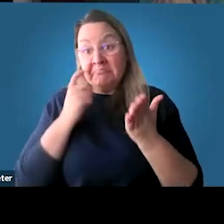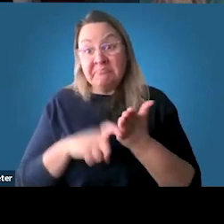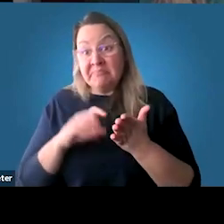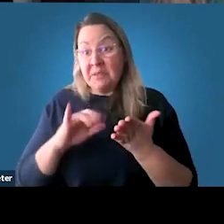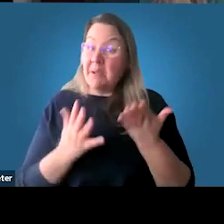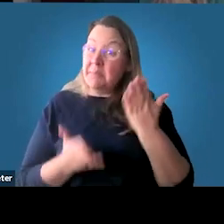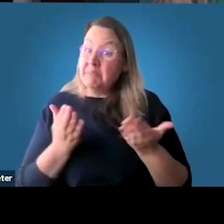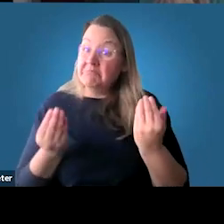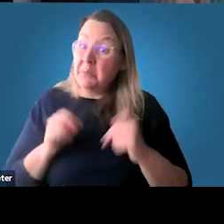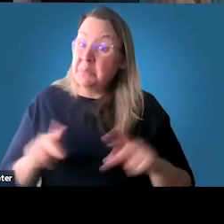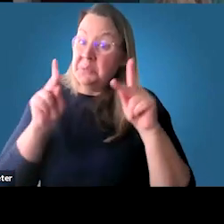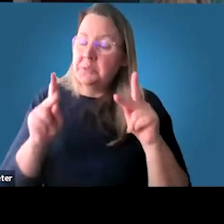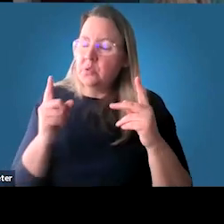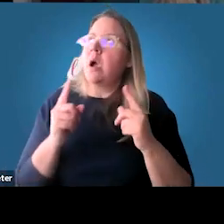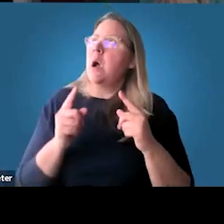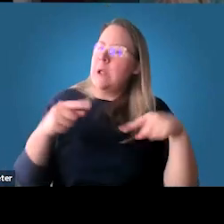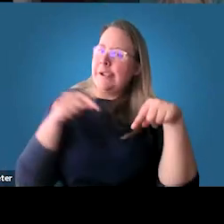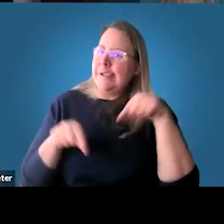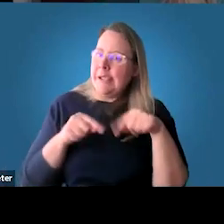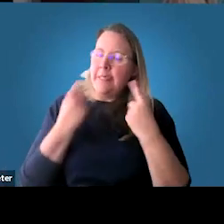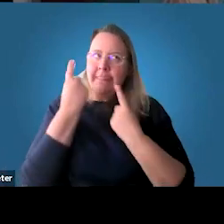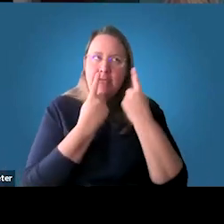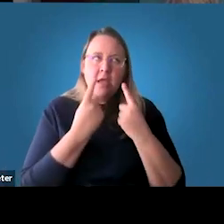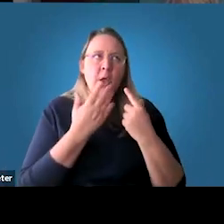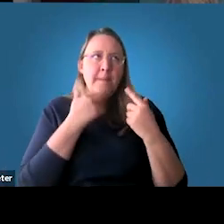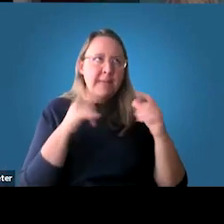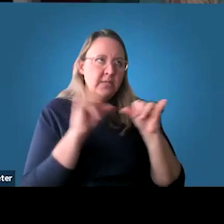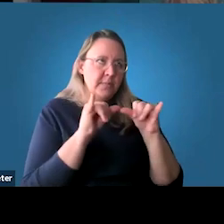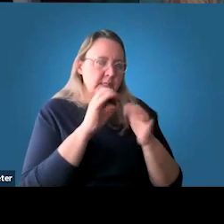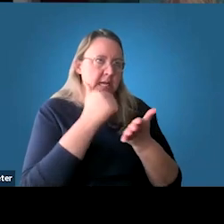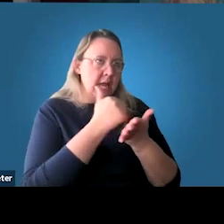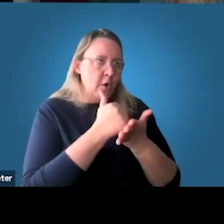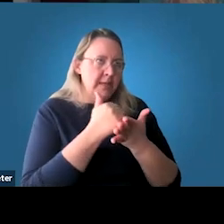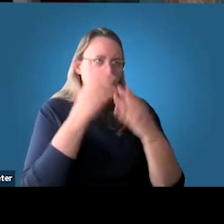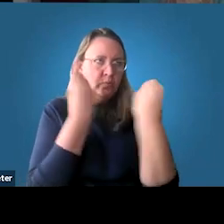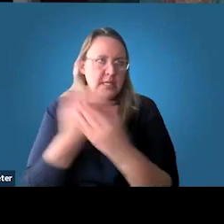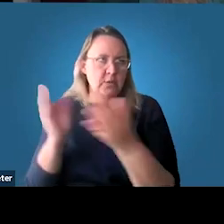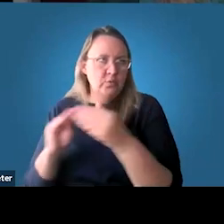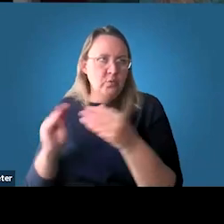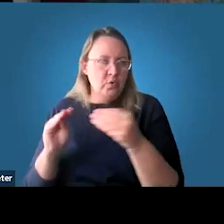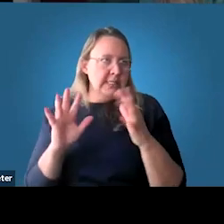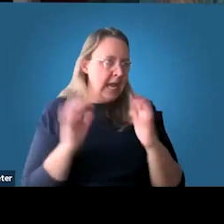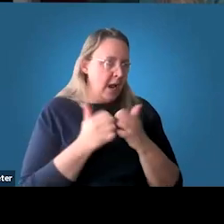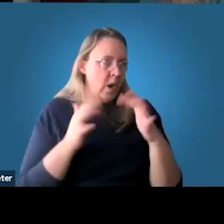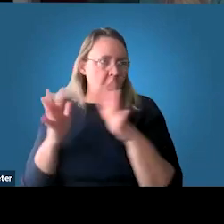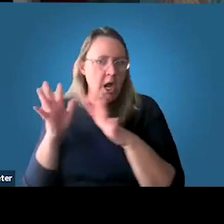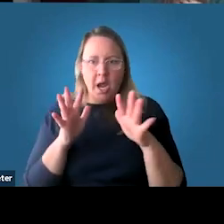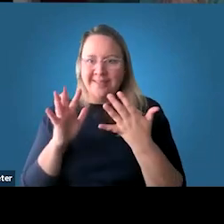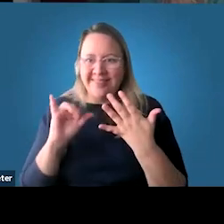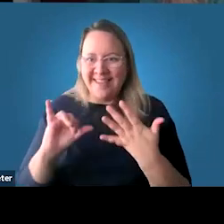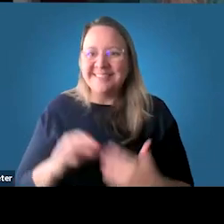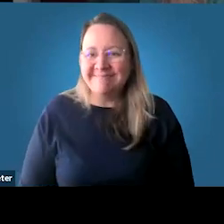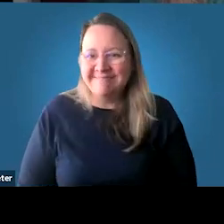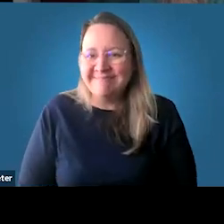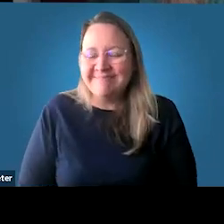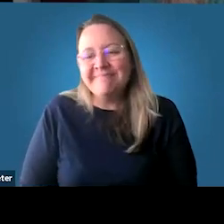are opportunities to rethink which metrics are best for helping you tell those stories in the first place. All right, so speaking